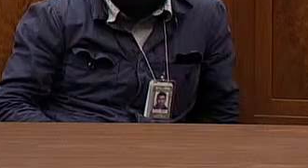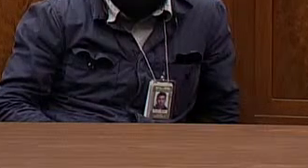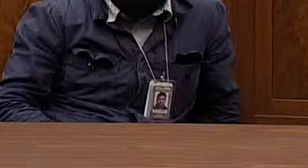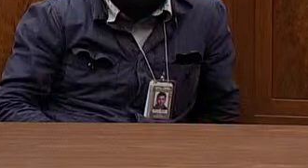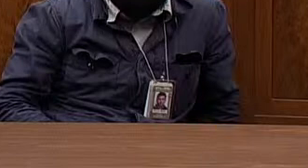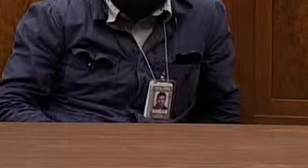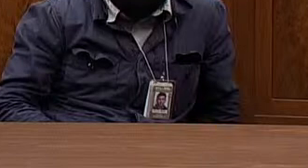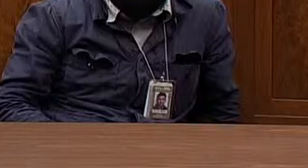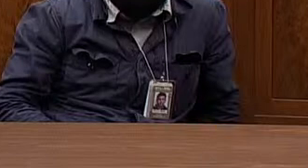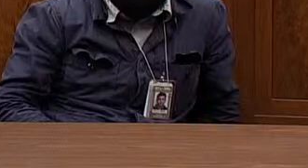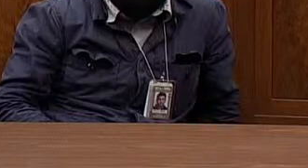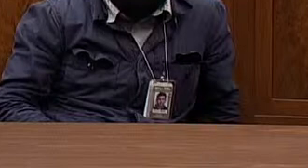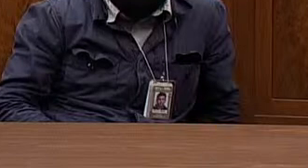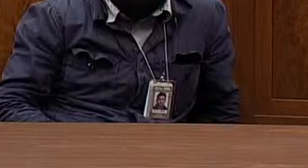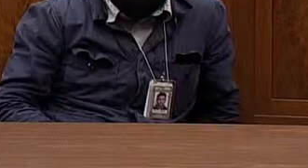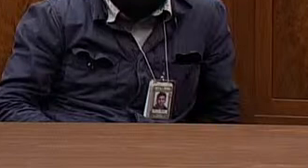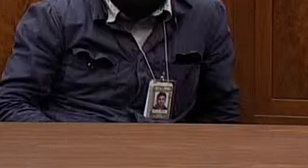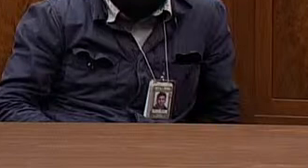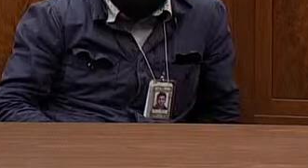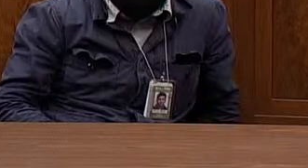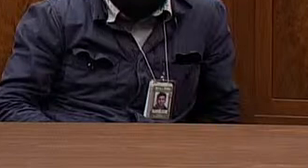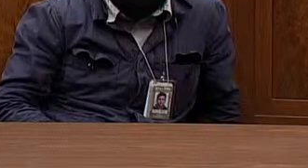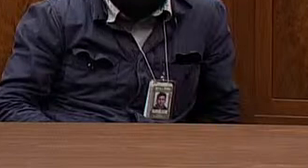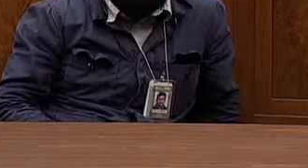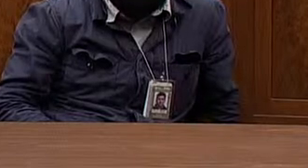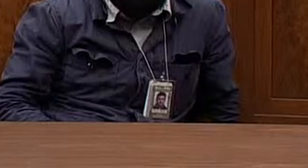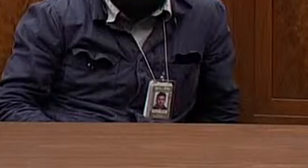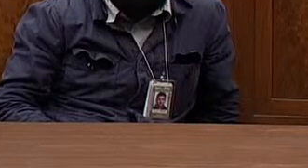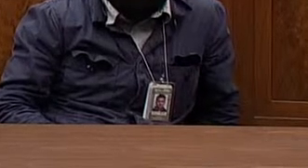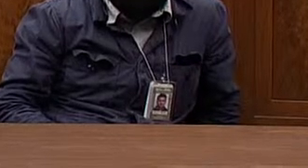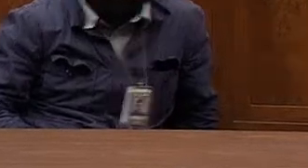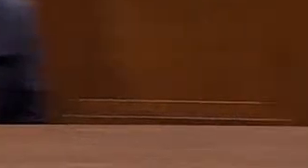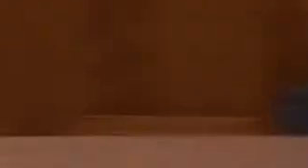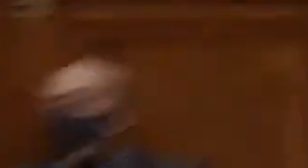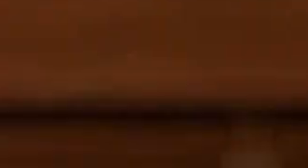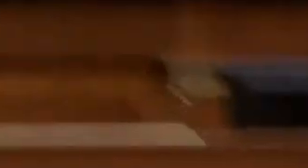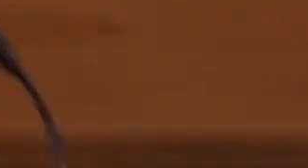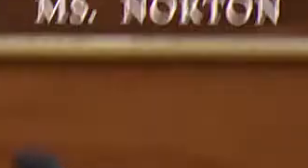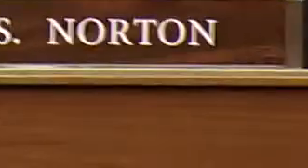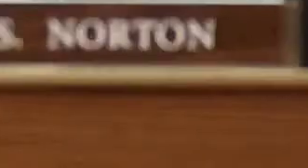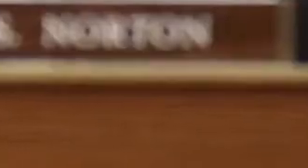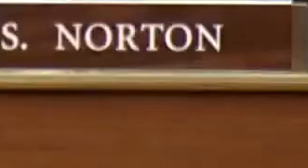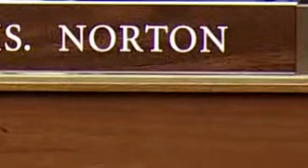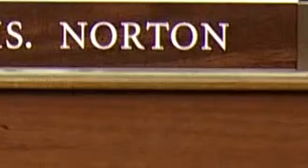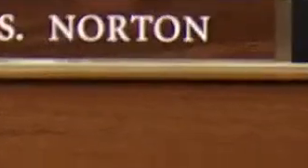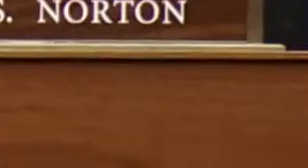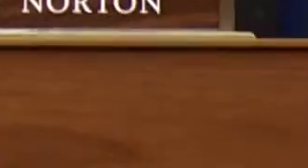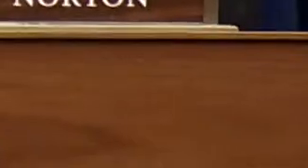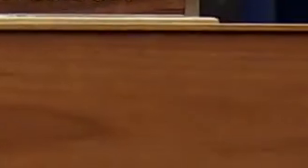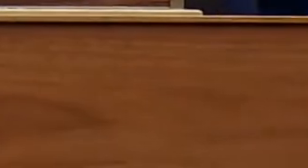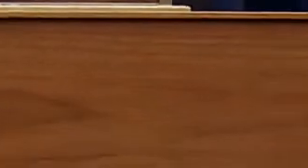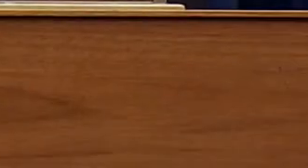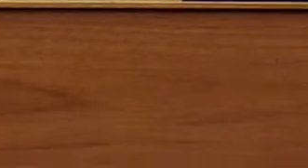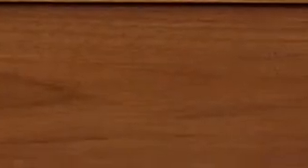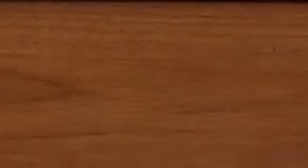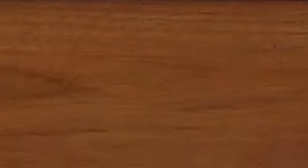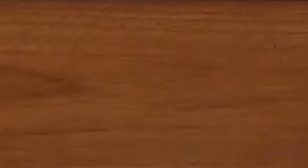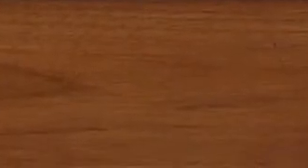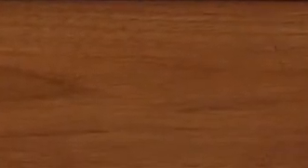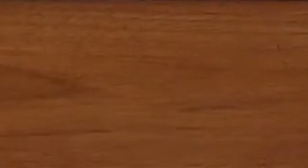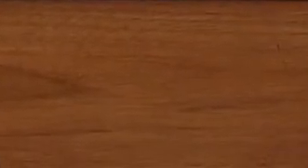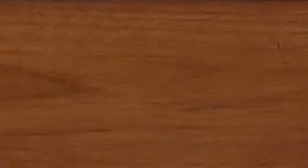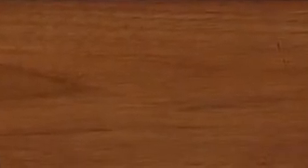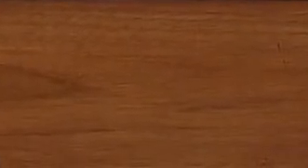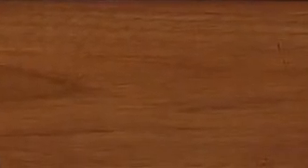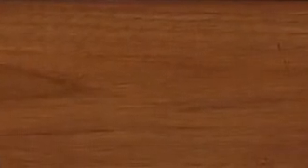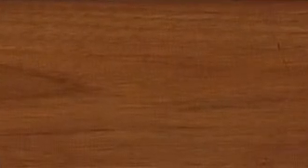officials, including our own colleague, Eleanor Holmes Norton, have said the city is too small for a prison. So